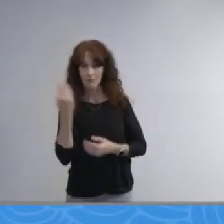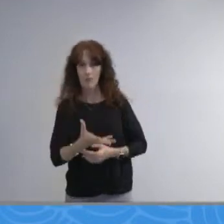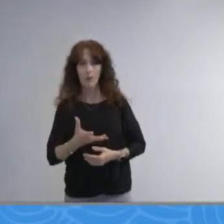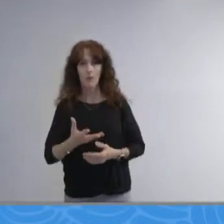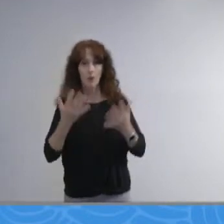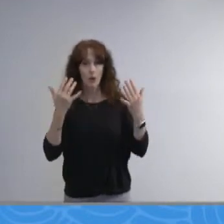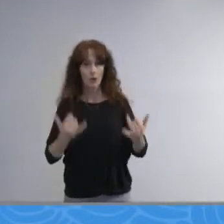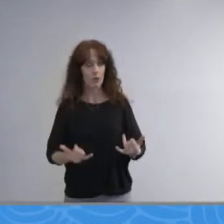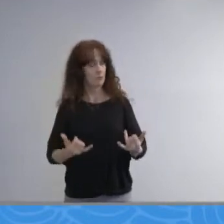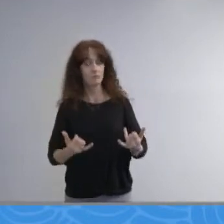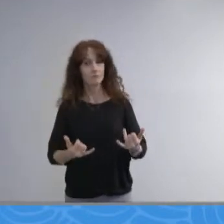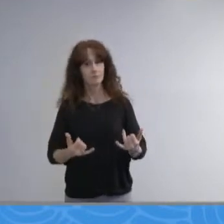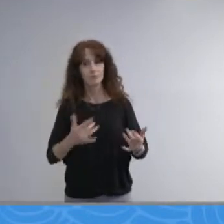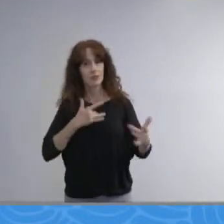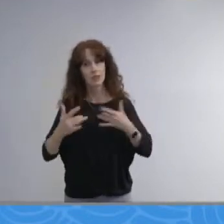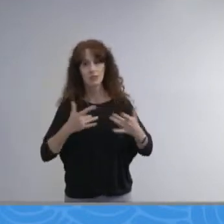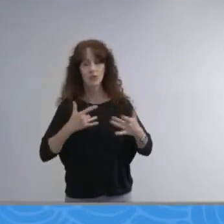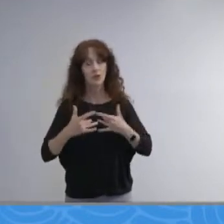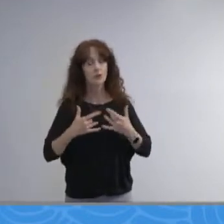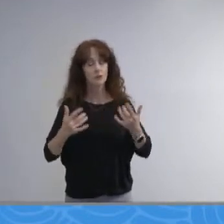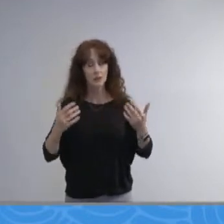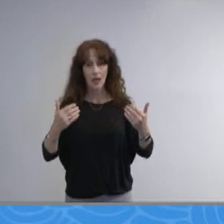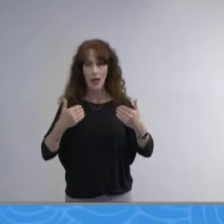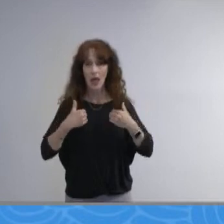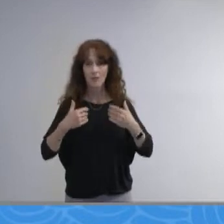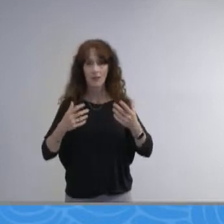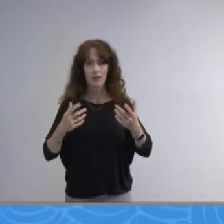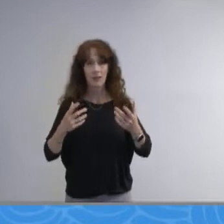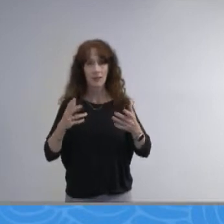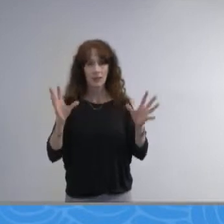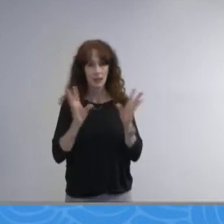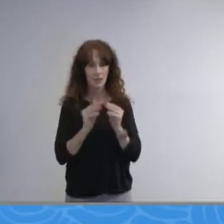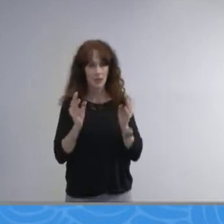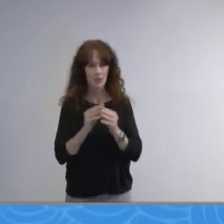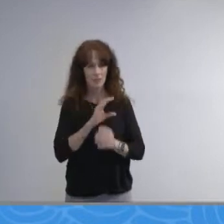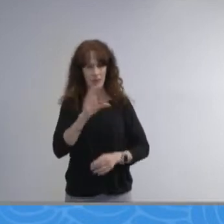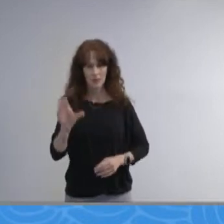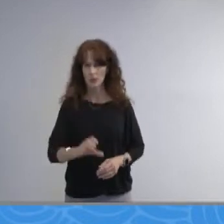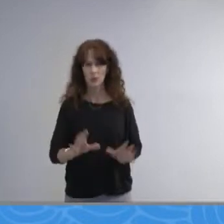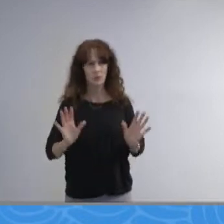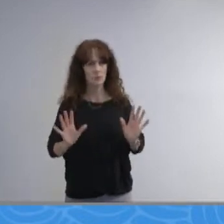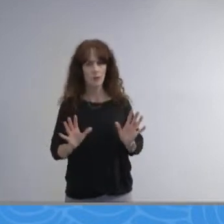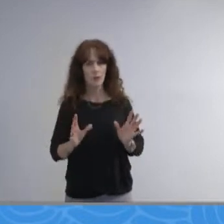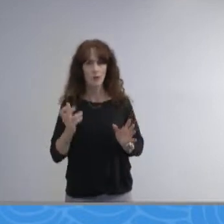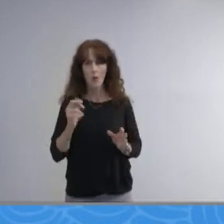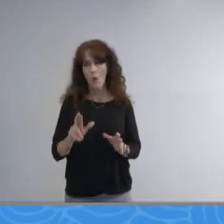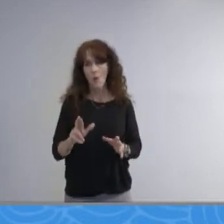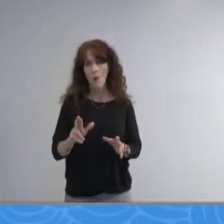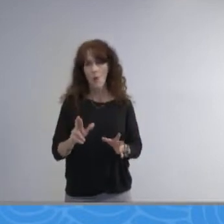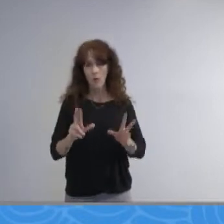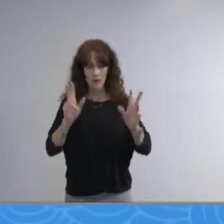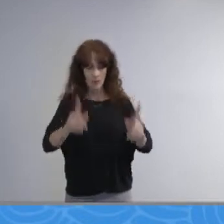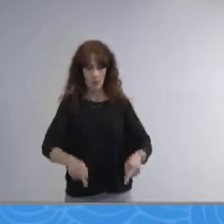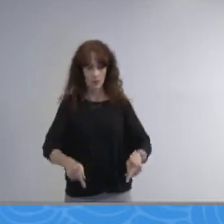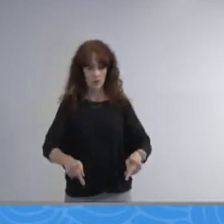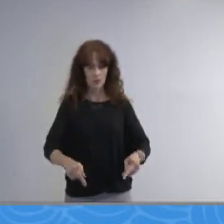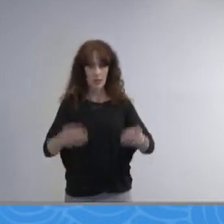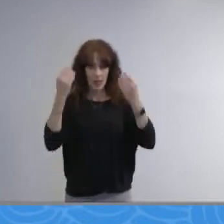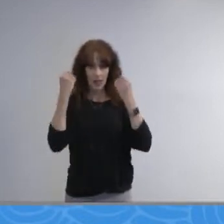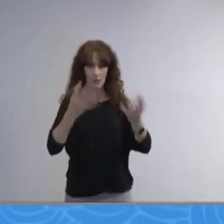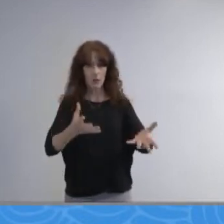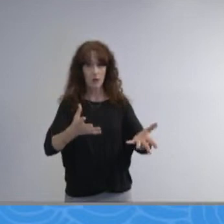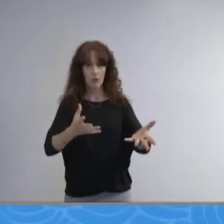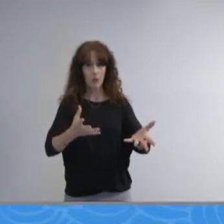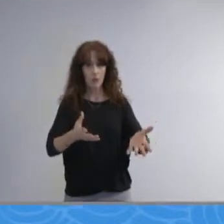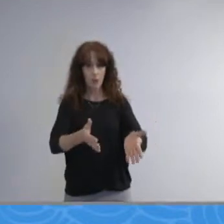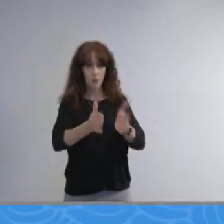your current, concerns of having the meeting by Zoom or by, in person, kind of like letting them know what it